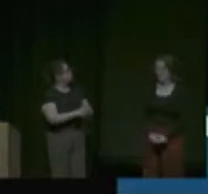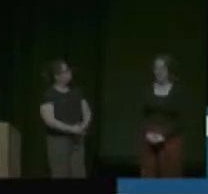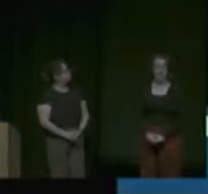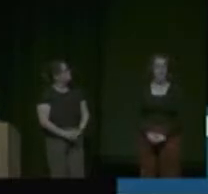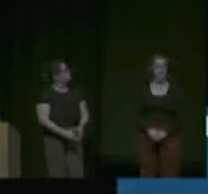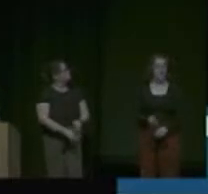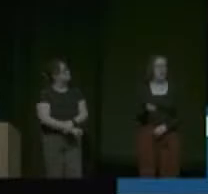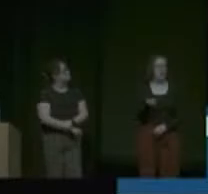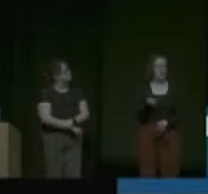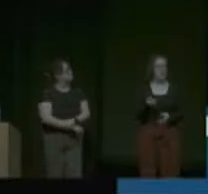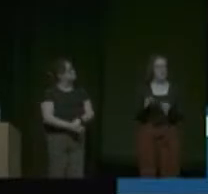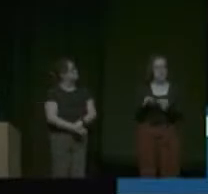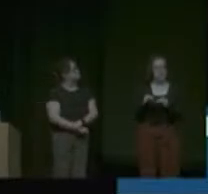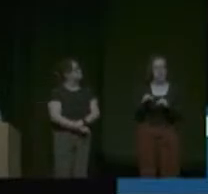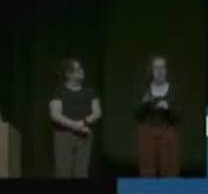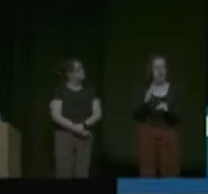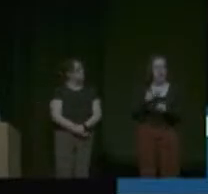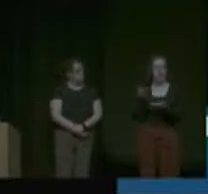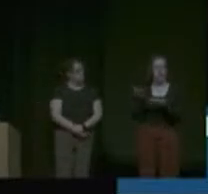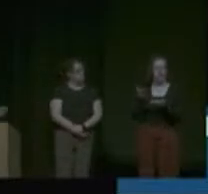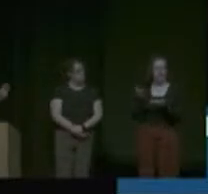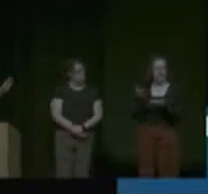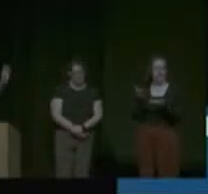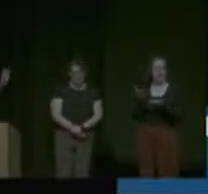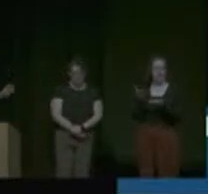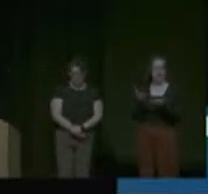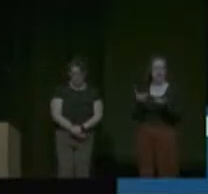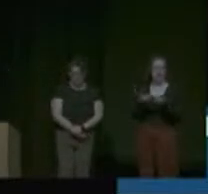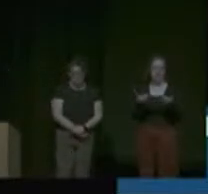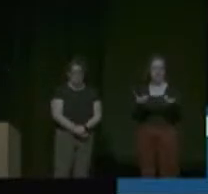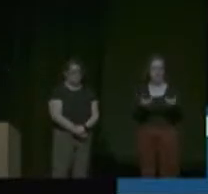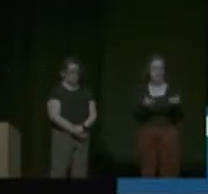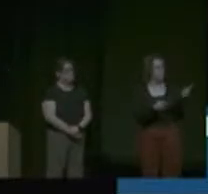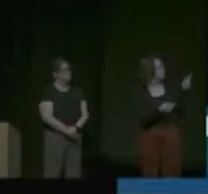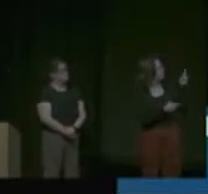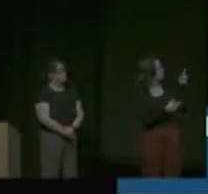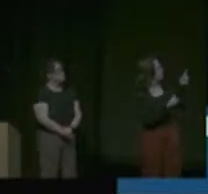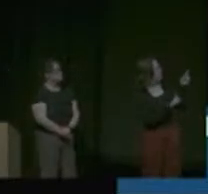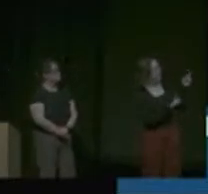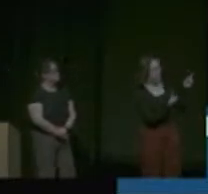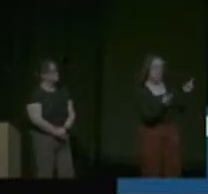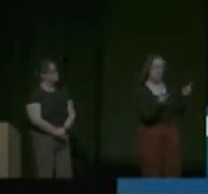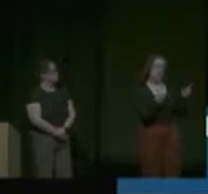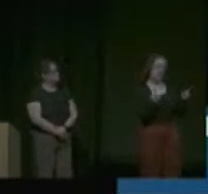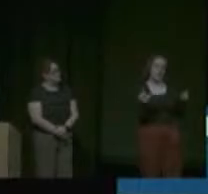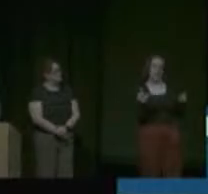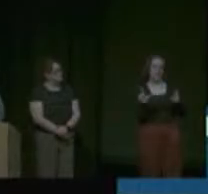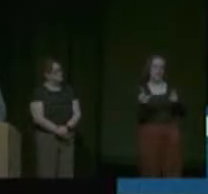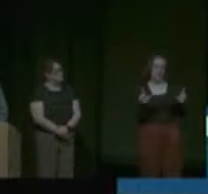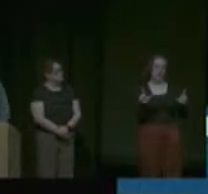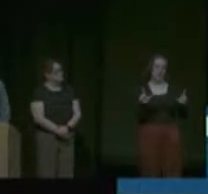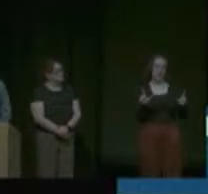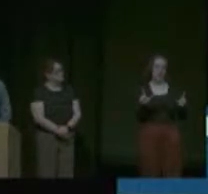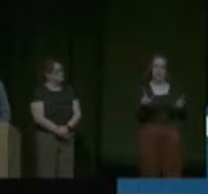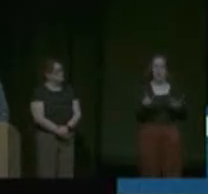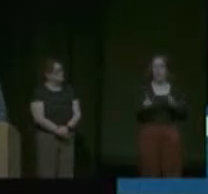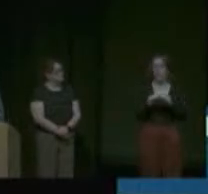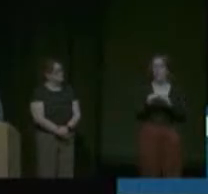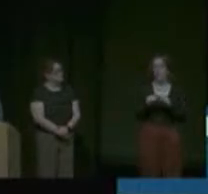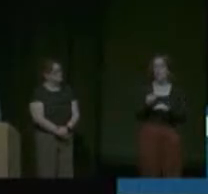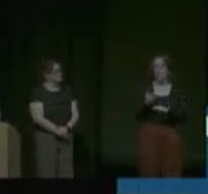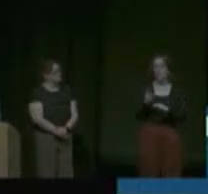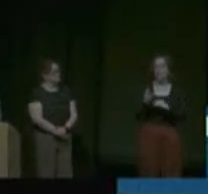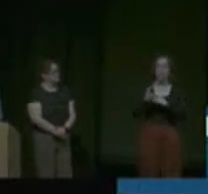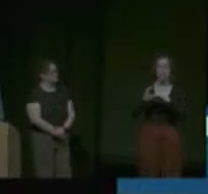A little bit about our services. It's kind of split there on the left and the right. Remedial construction's kind of